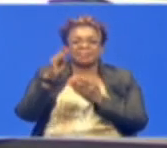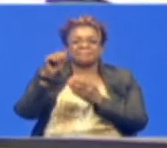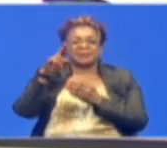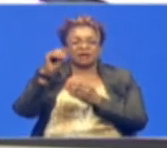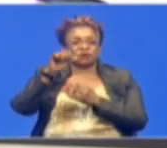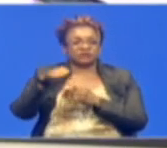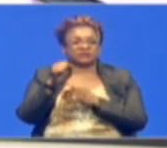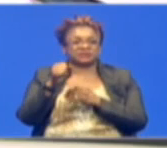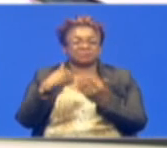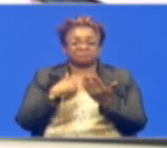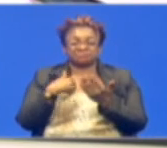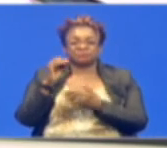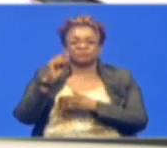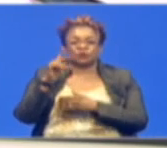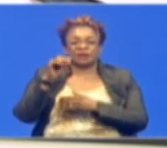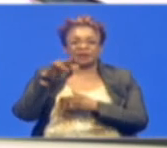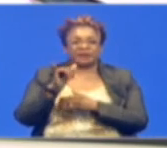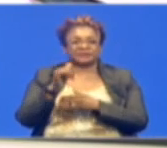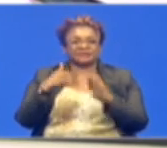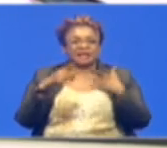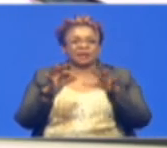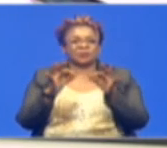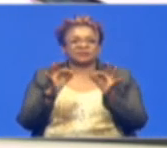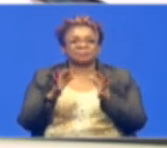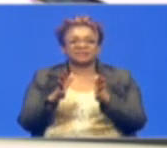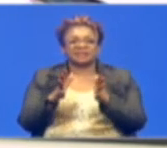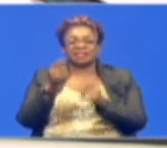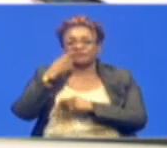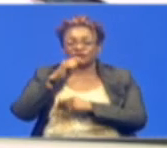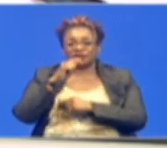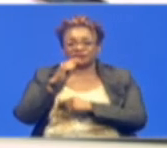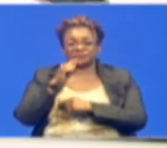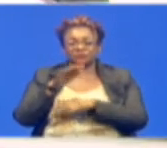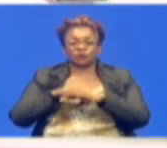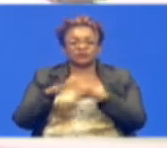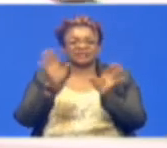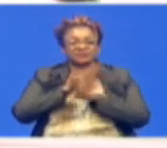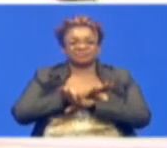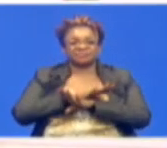Mine is Okari Dennis. Our sign language presenter tonight has been Flora Atieno. Good night.